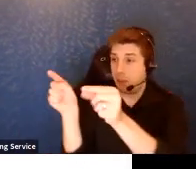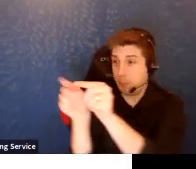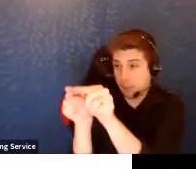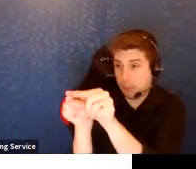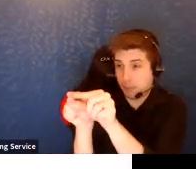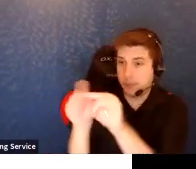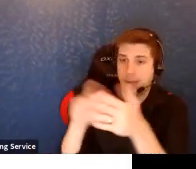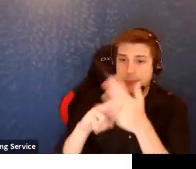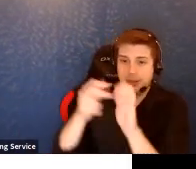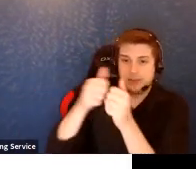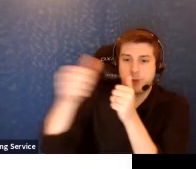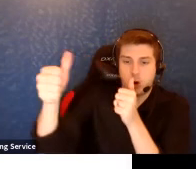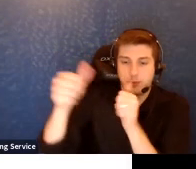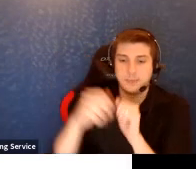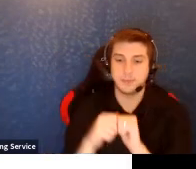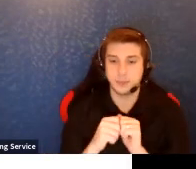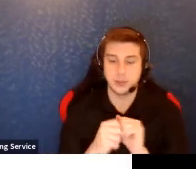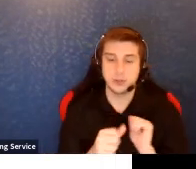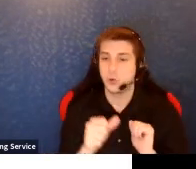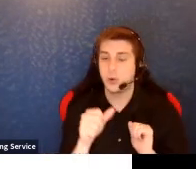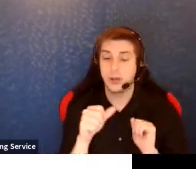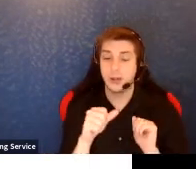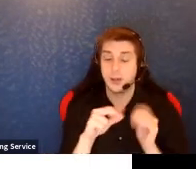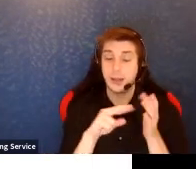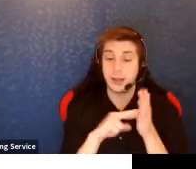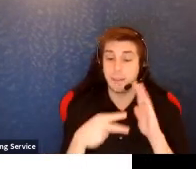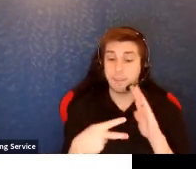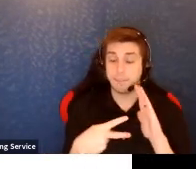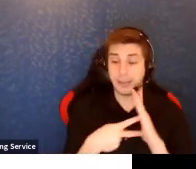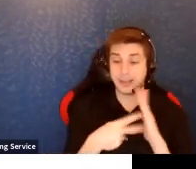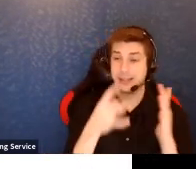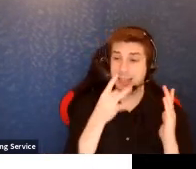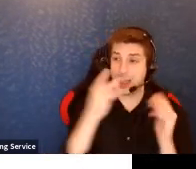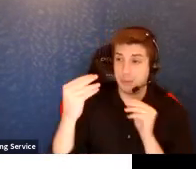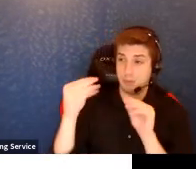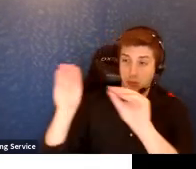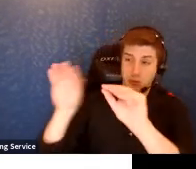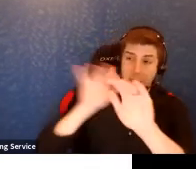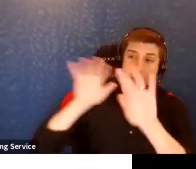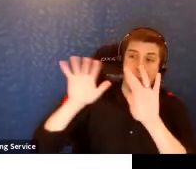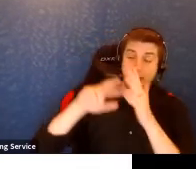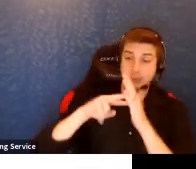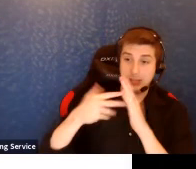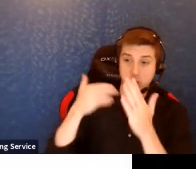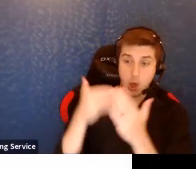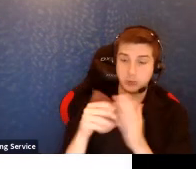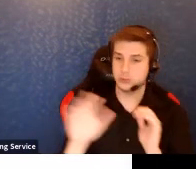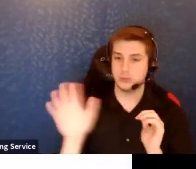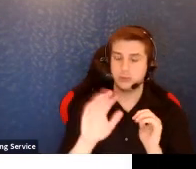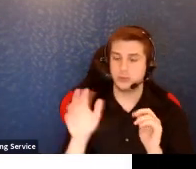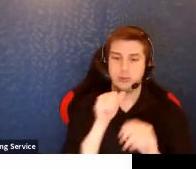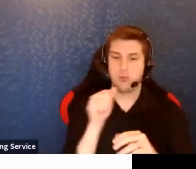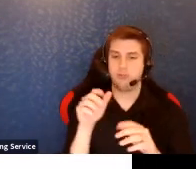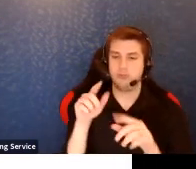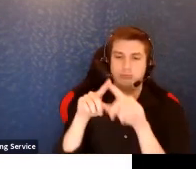Don't use the light luminosity as a measure of size and distance.